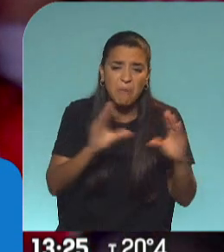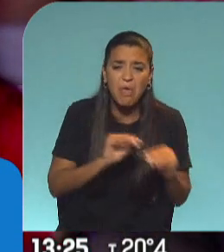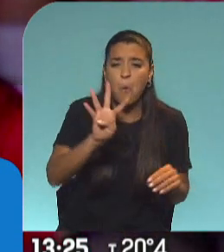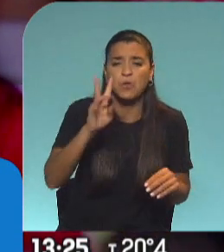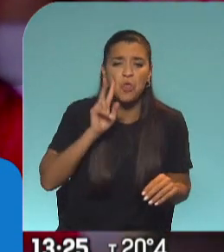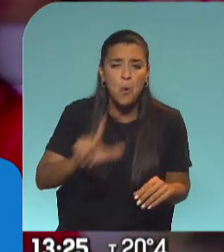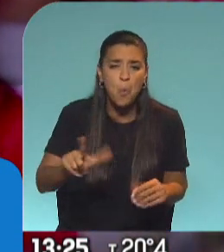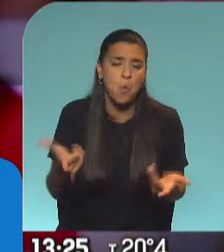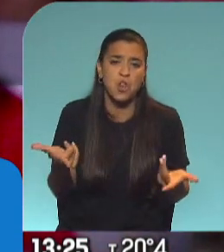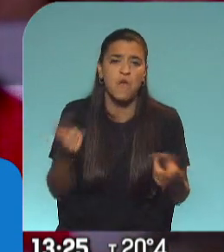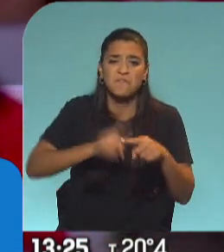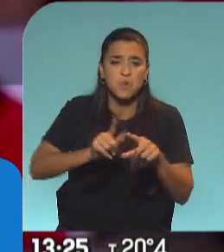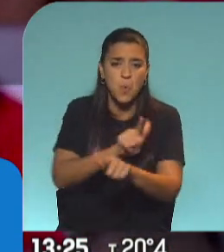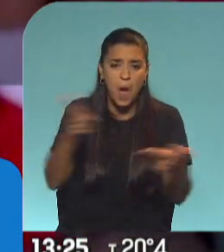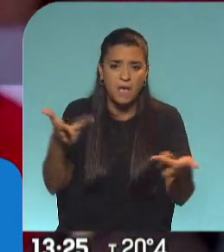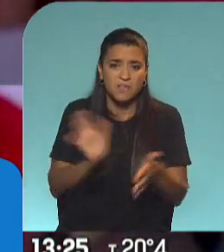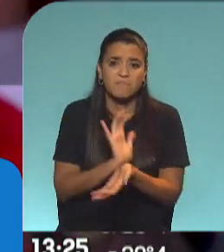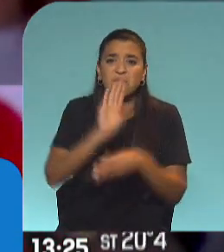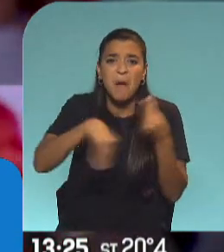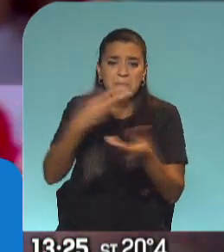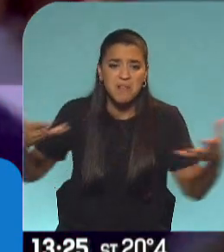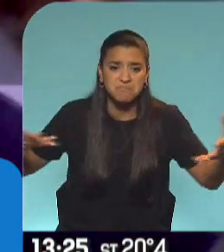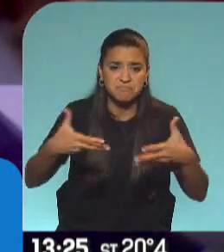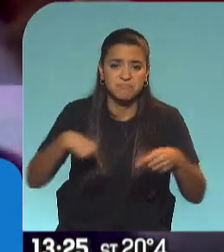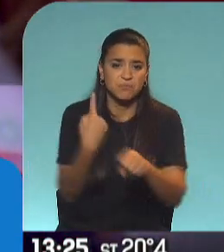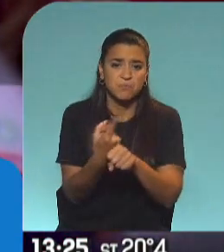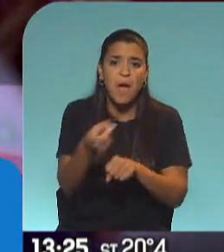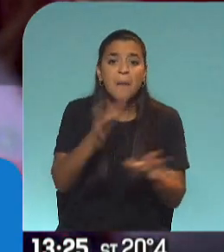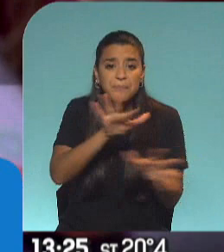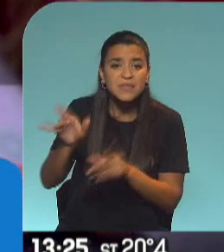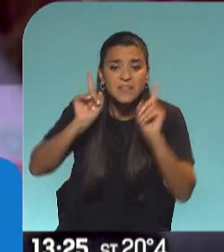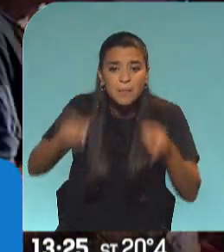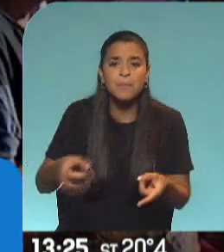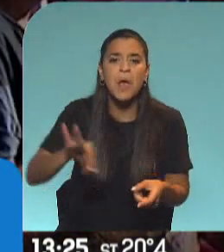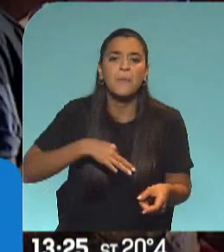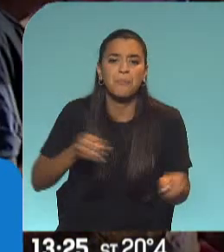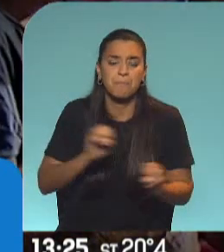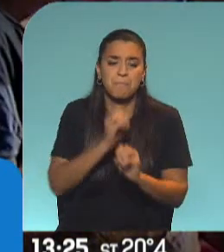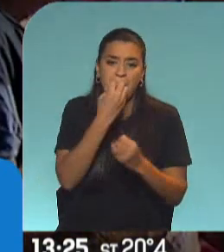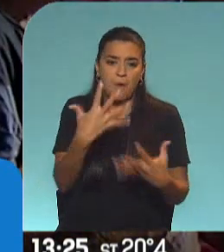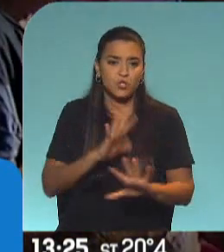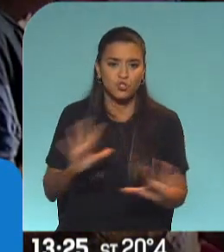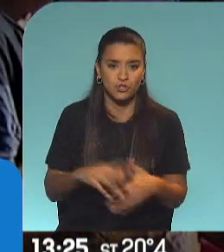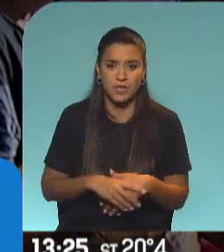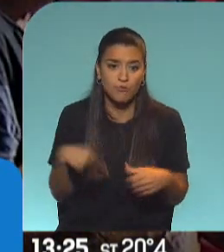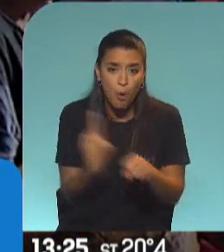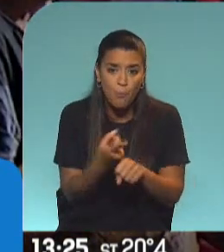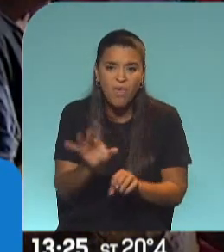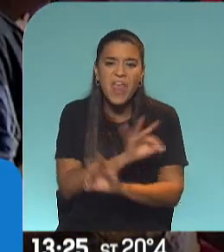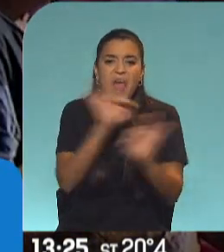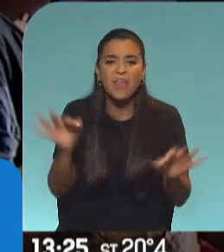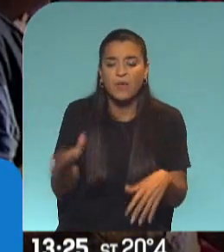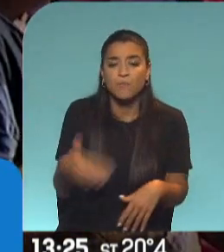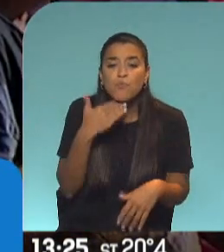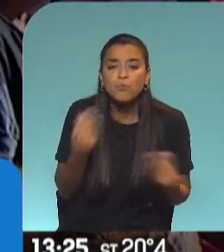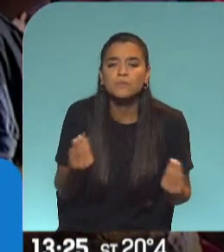Christmas, and no 4th of July together. Other than that, you have a wonderful life. Can't see anybody, but that's all right. You